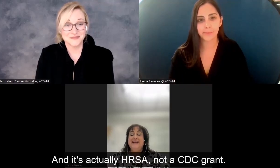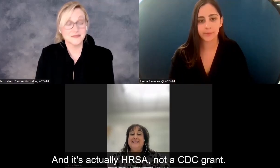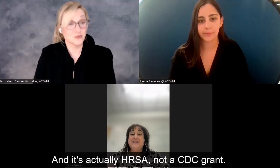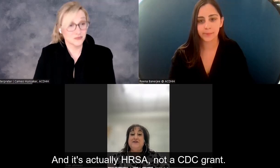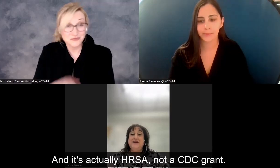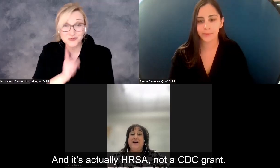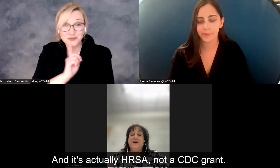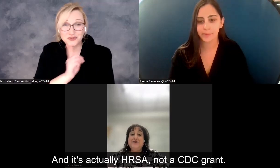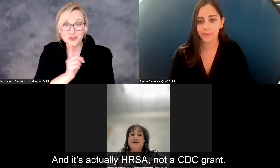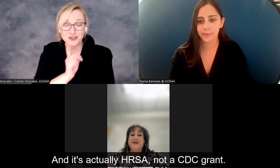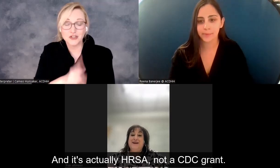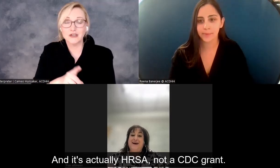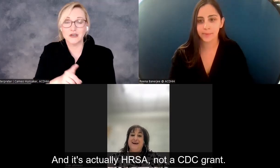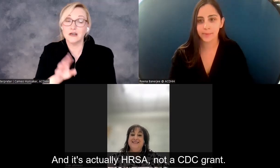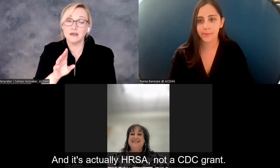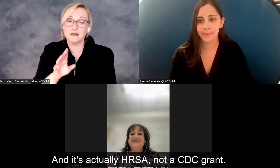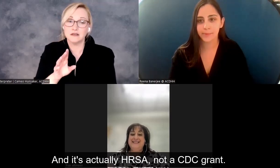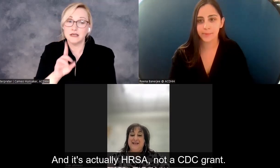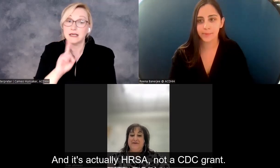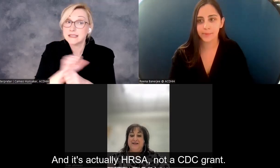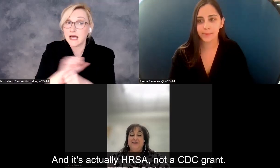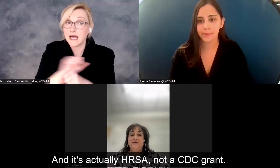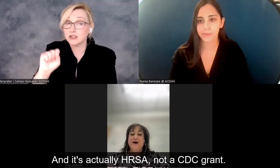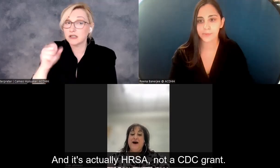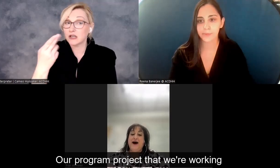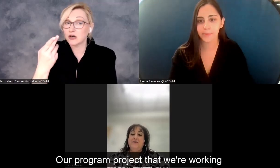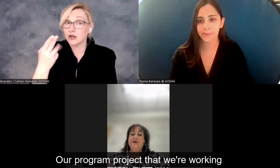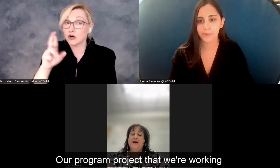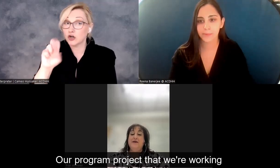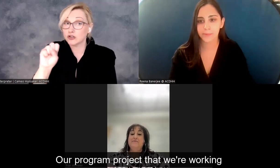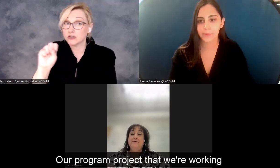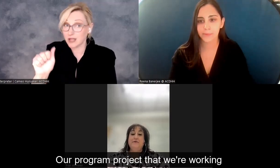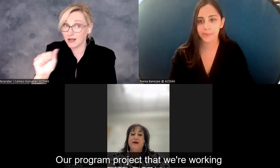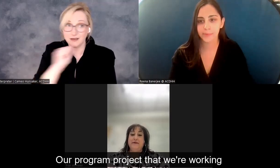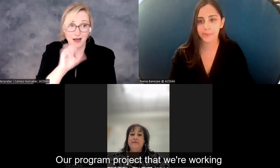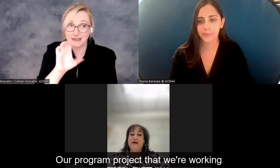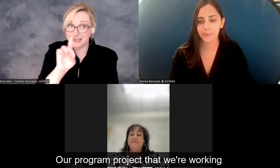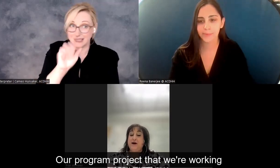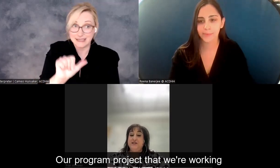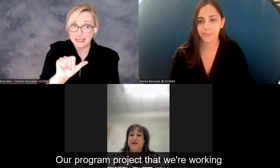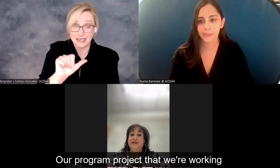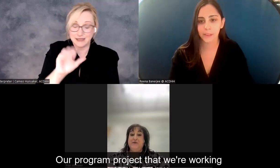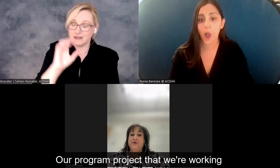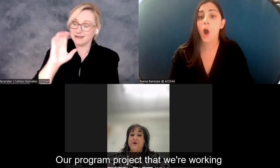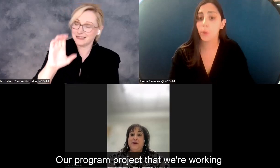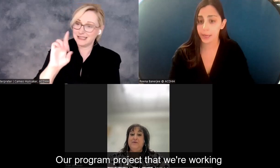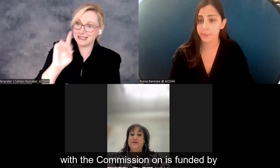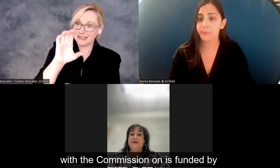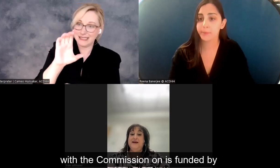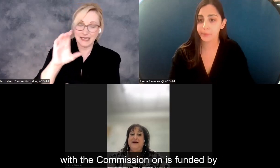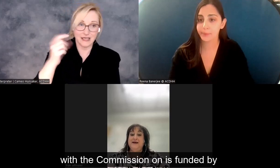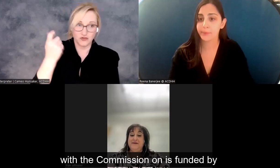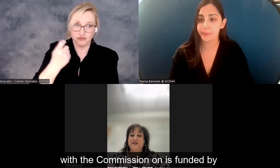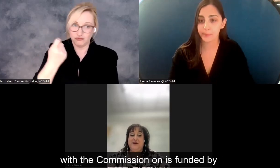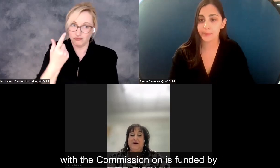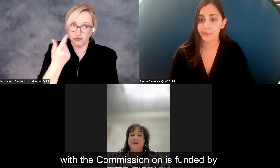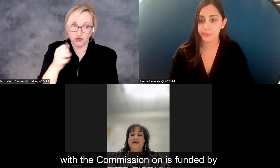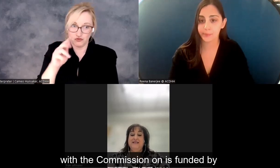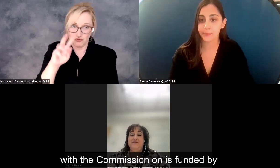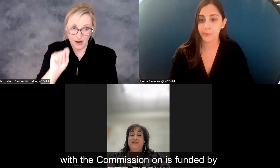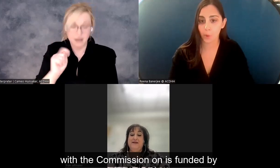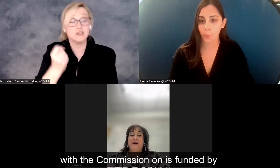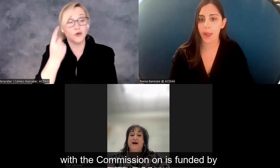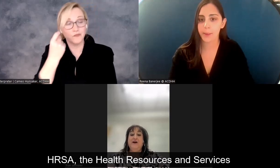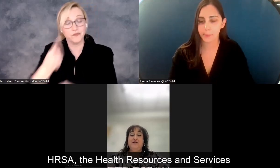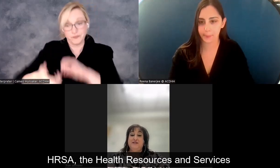Absolutely. And it's actually a HRSA, not a CDC grant. So our program project that we're working with the commission on